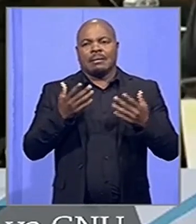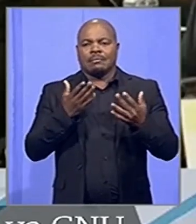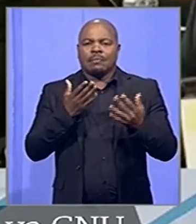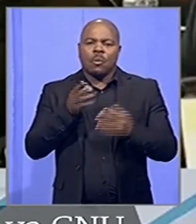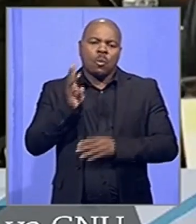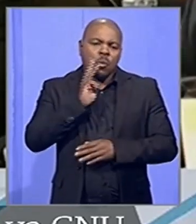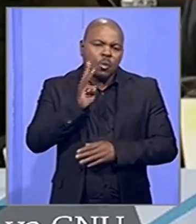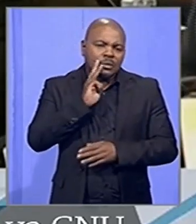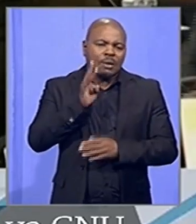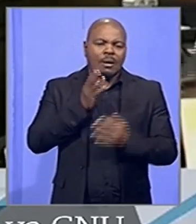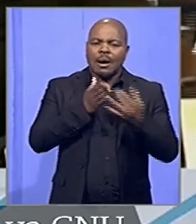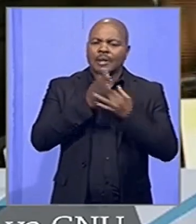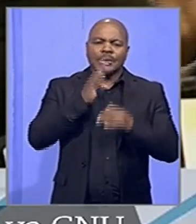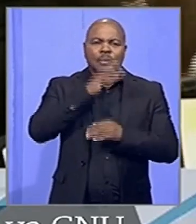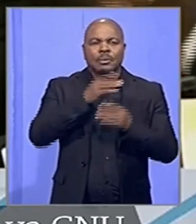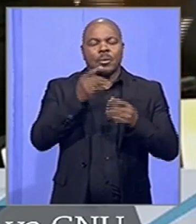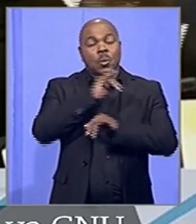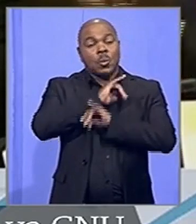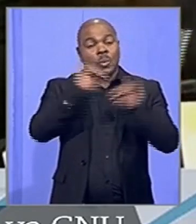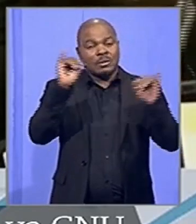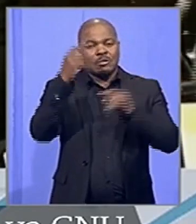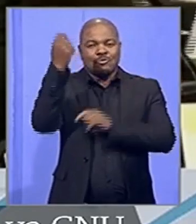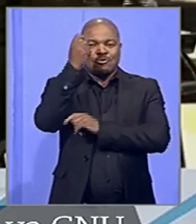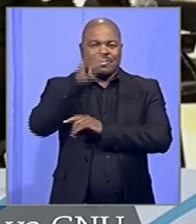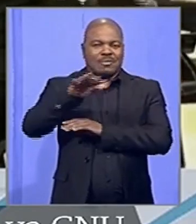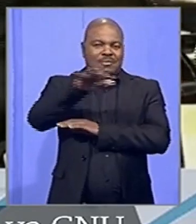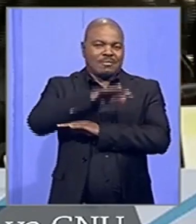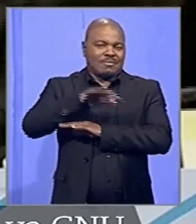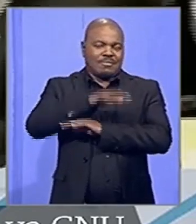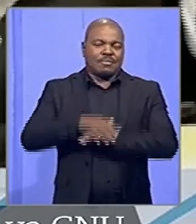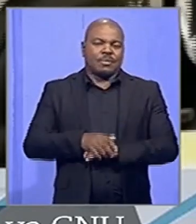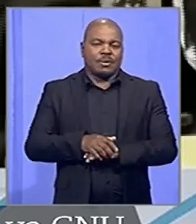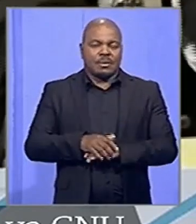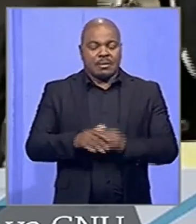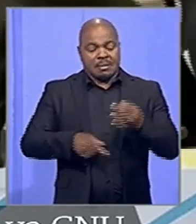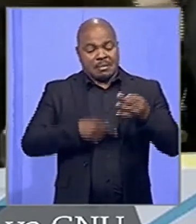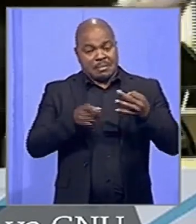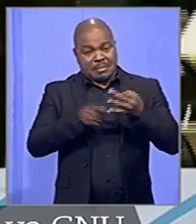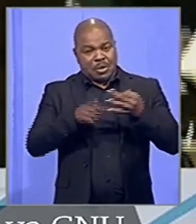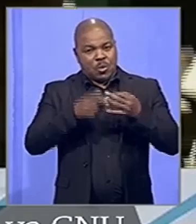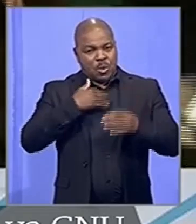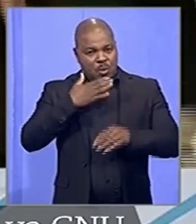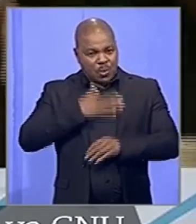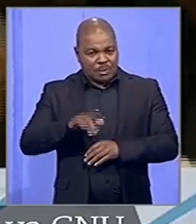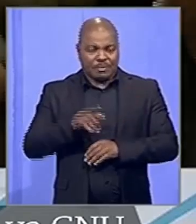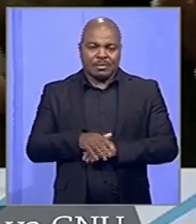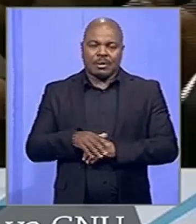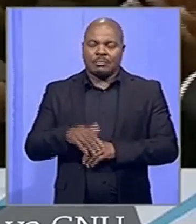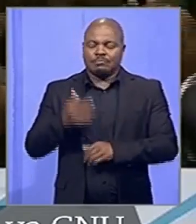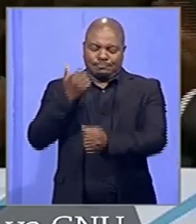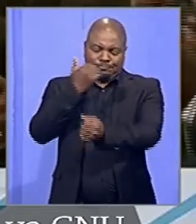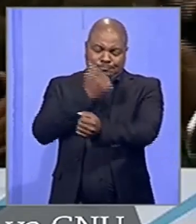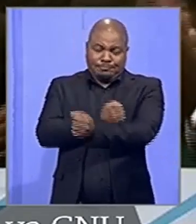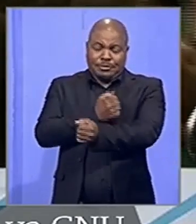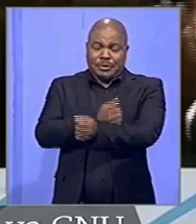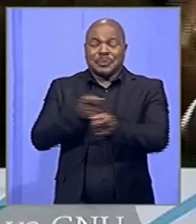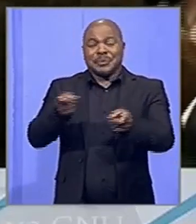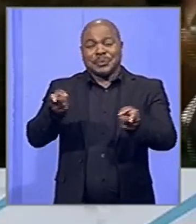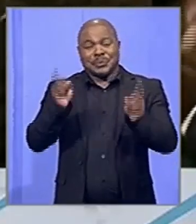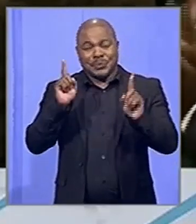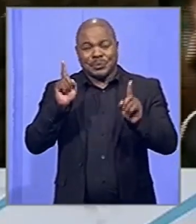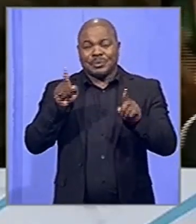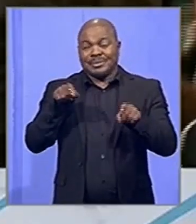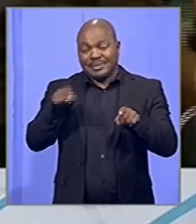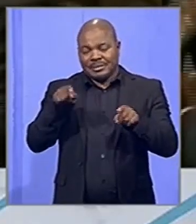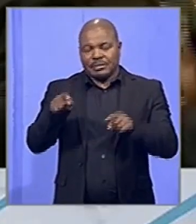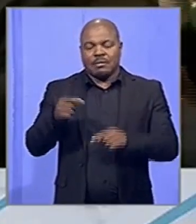to water, especially in rural communities. We also intend to raise the issue of the pandemic of drug abuse that is destroying the